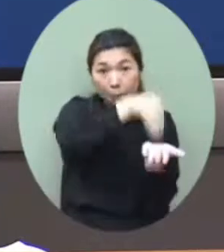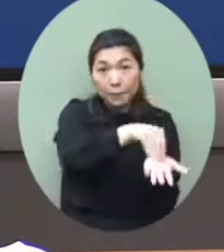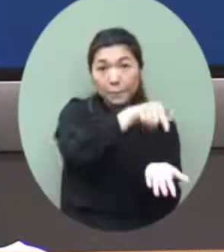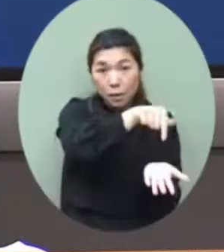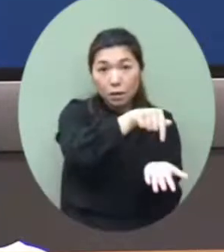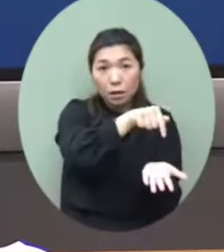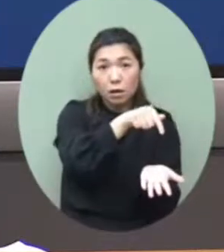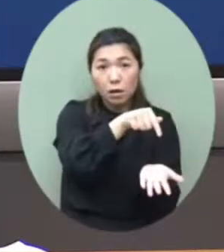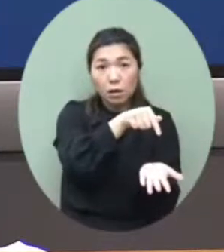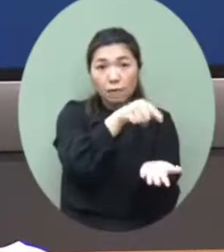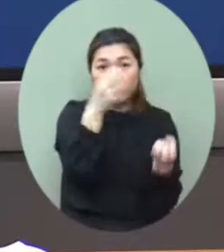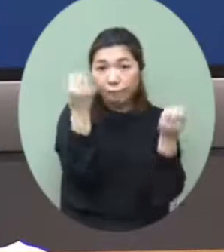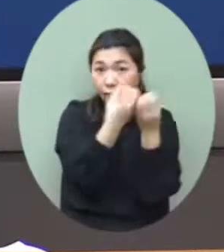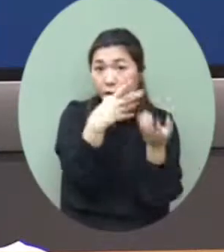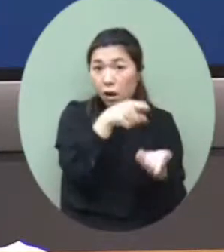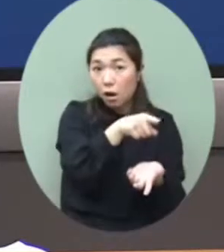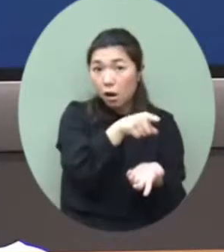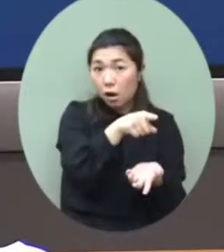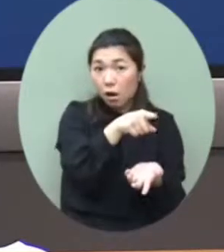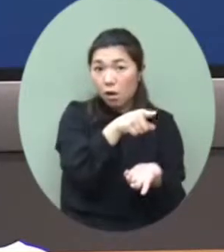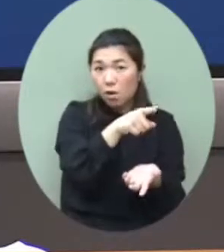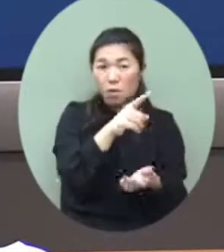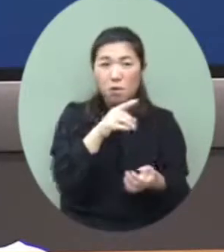testing sites.